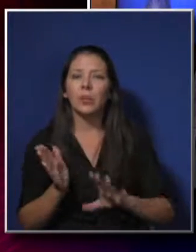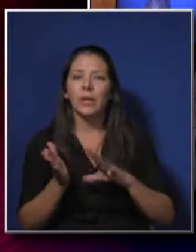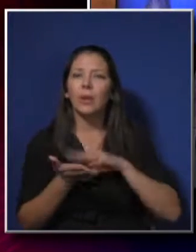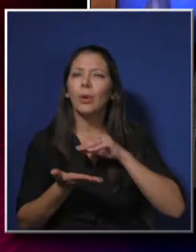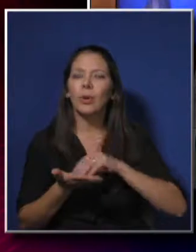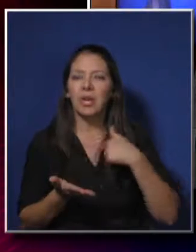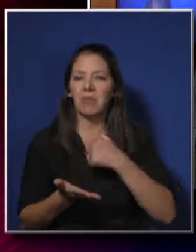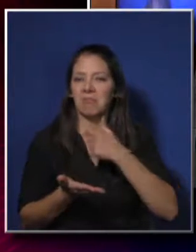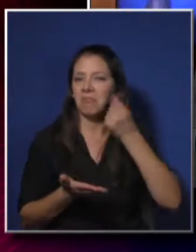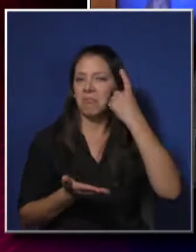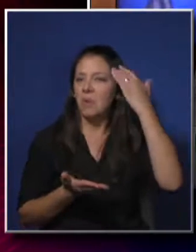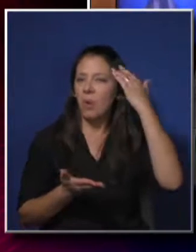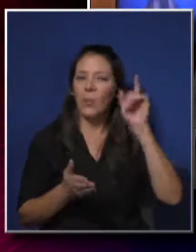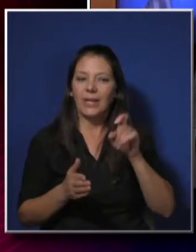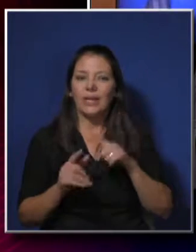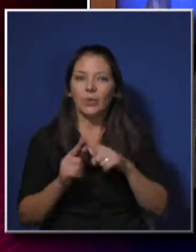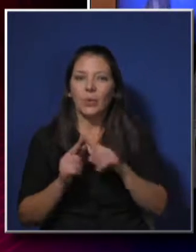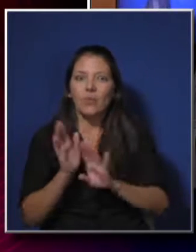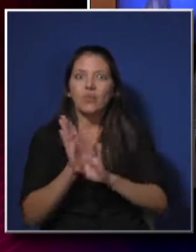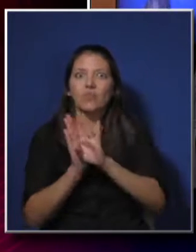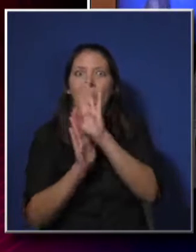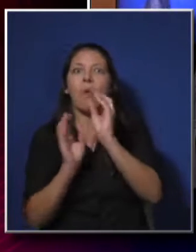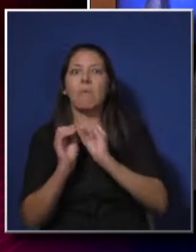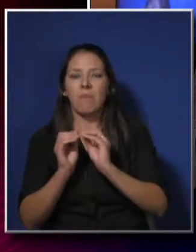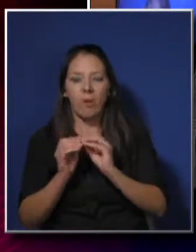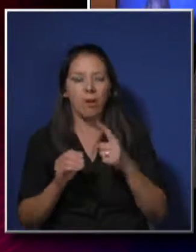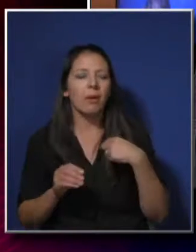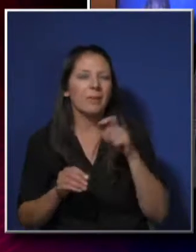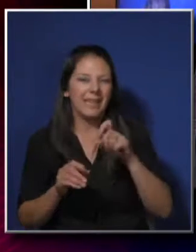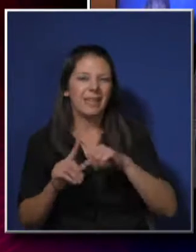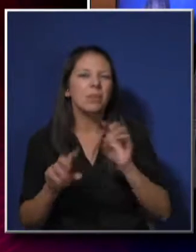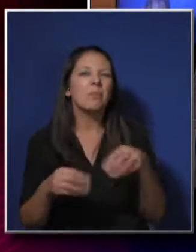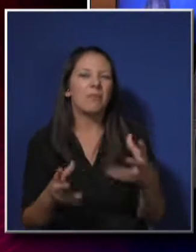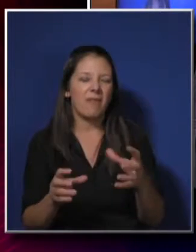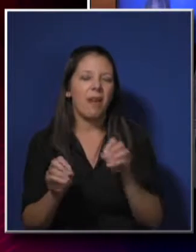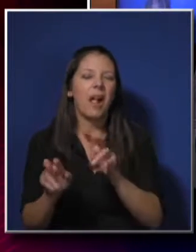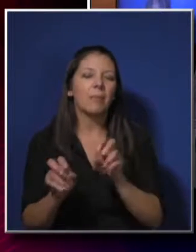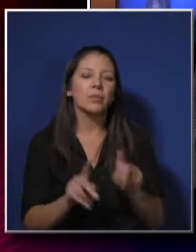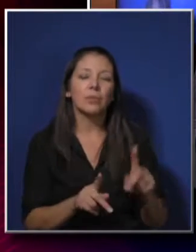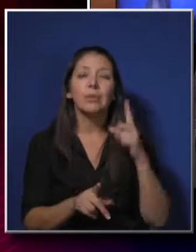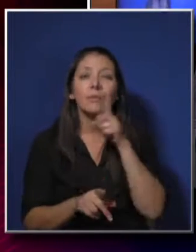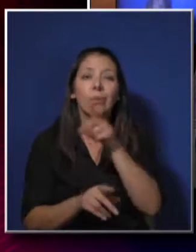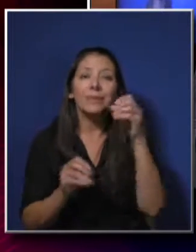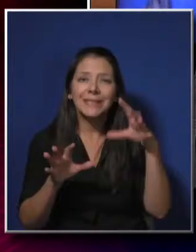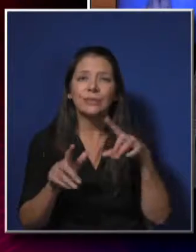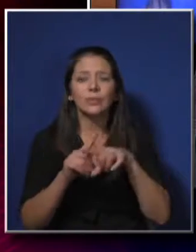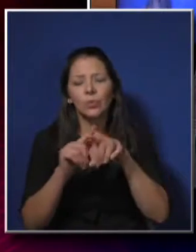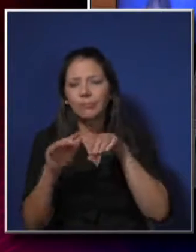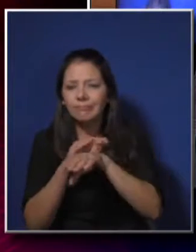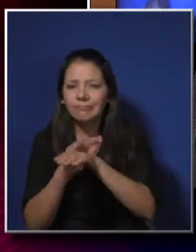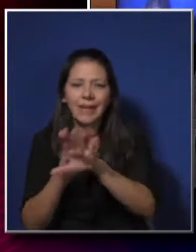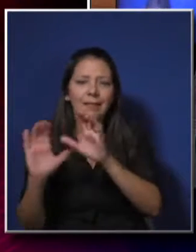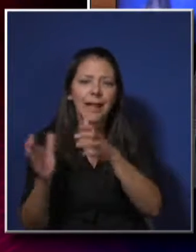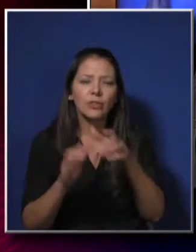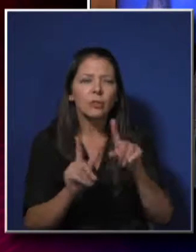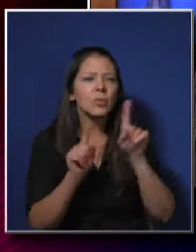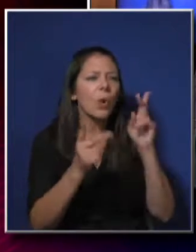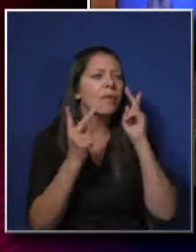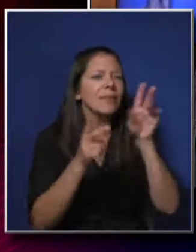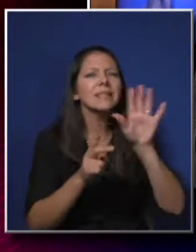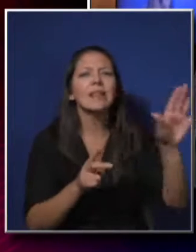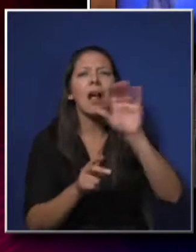we are aware that we need to continue to grow. We need to provide opportunities for teachers to visit classrooms in other school districts,